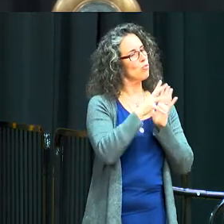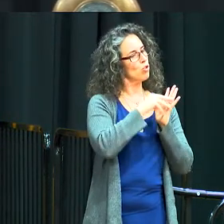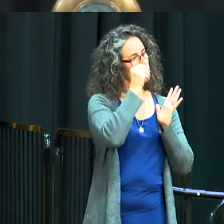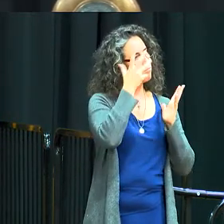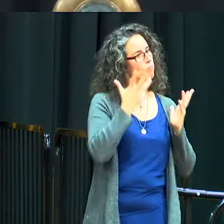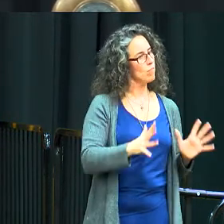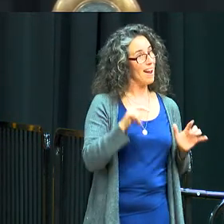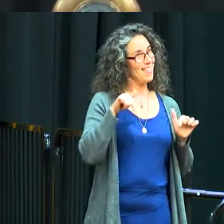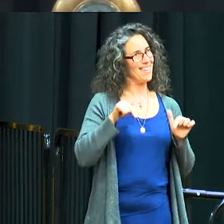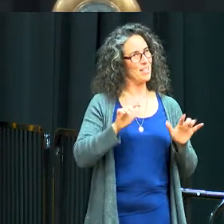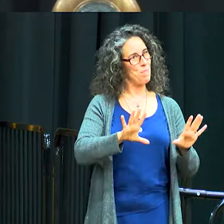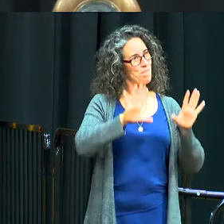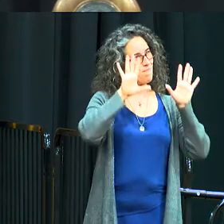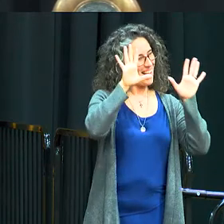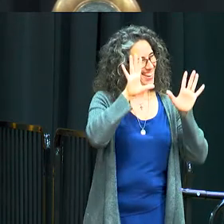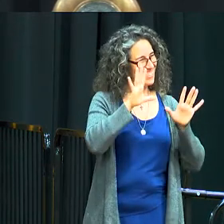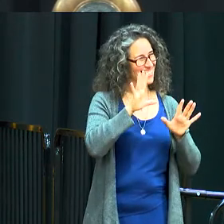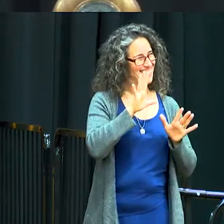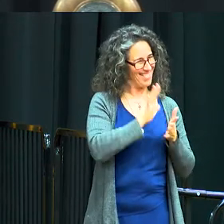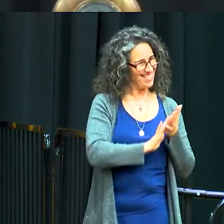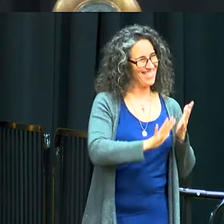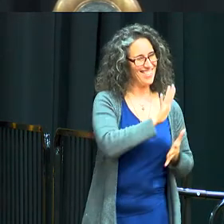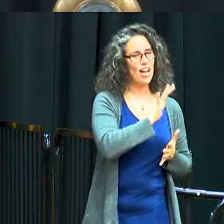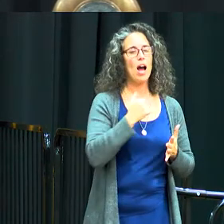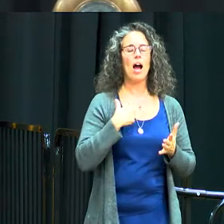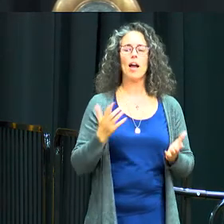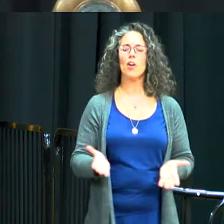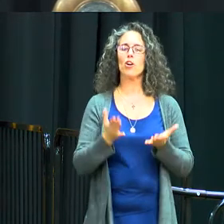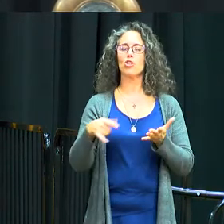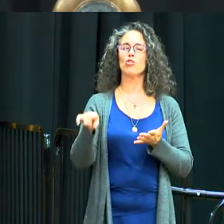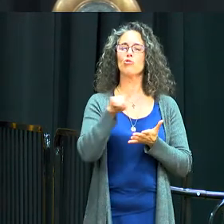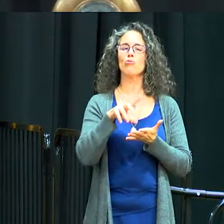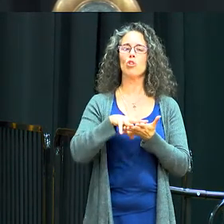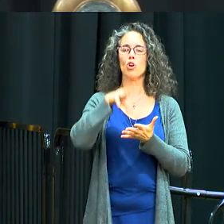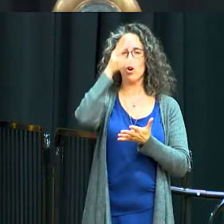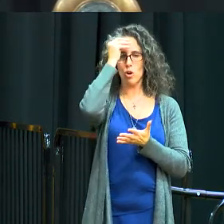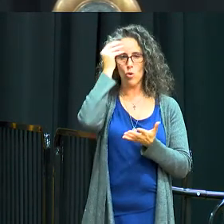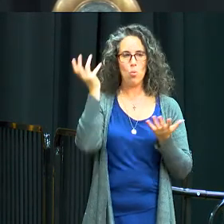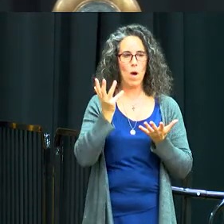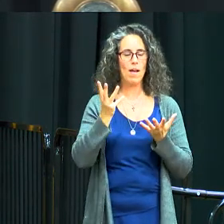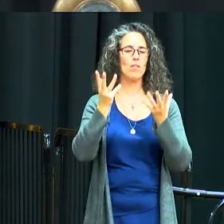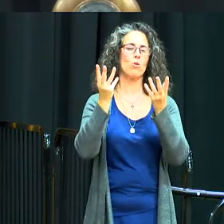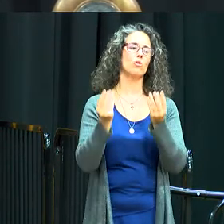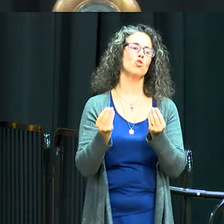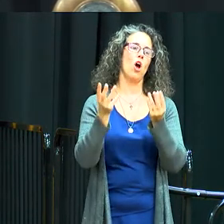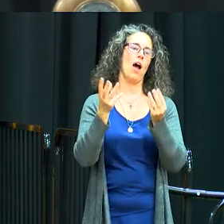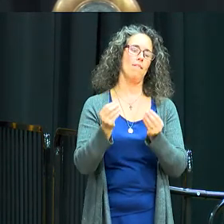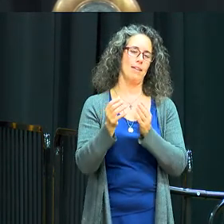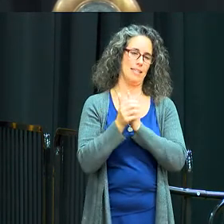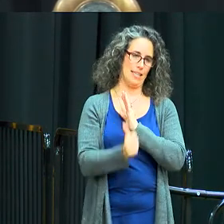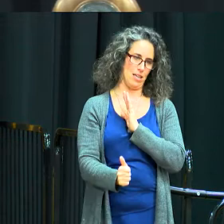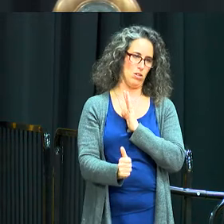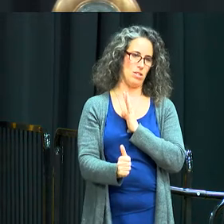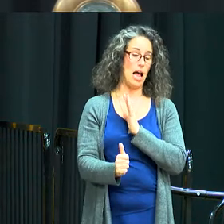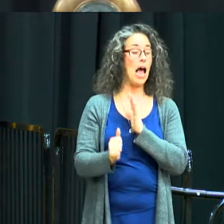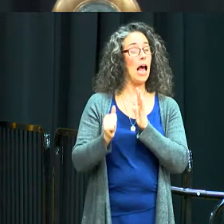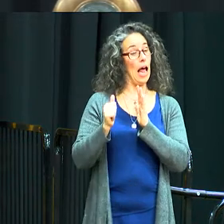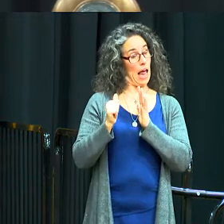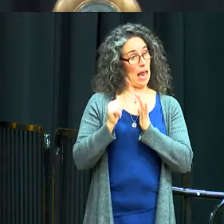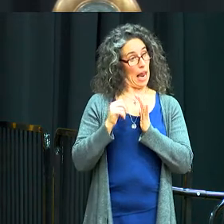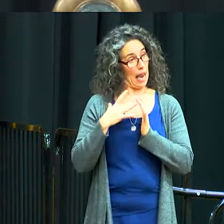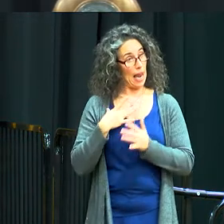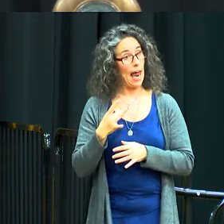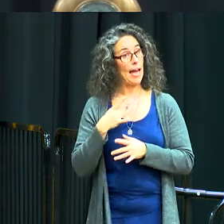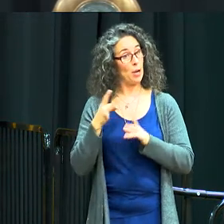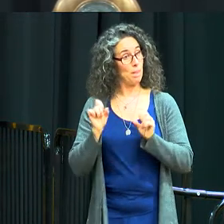institution, I encourage you to learn those soft skills, likability, emotional intelligence, compassion,